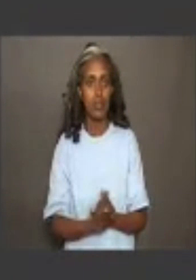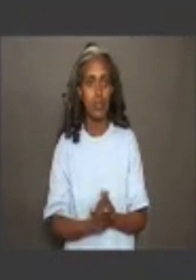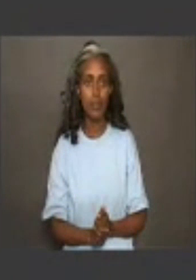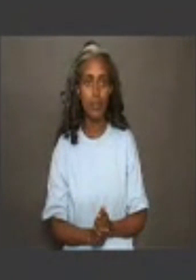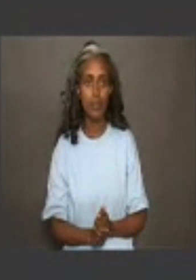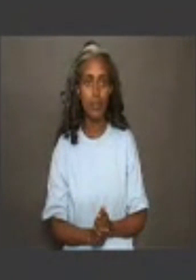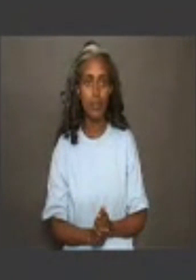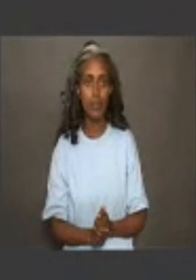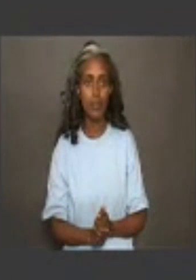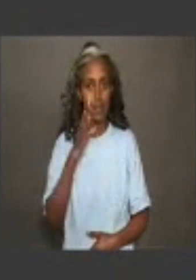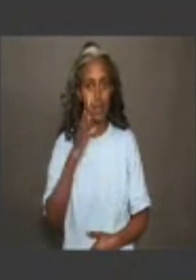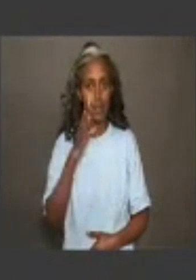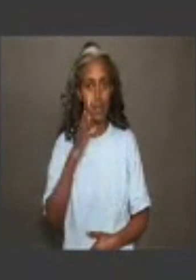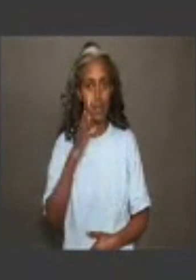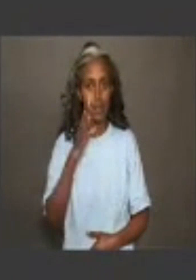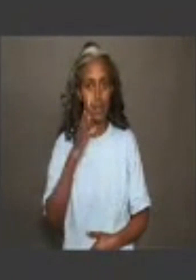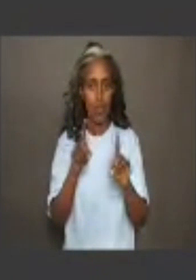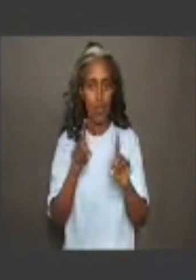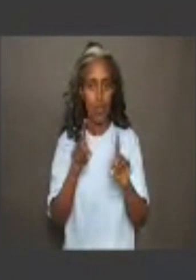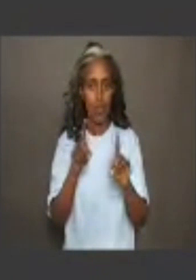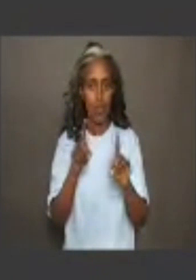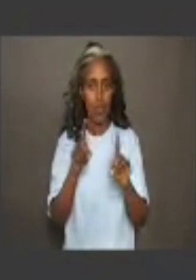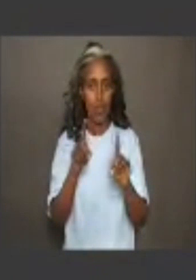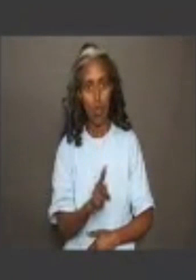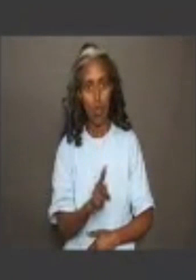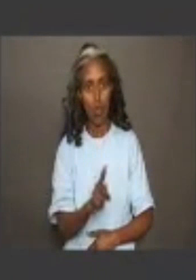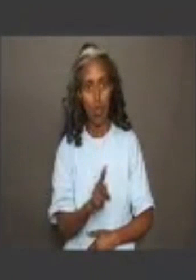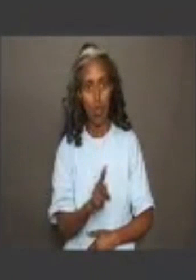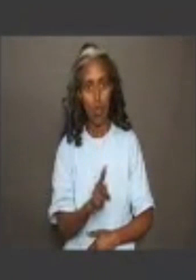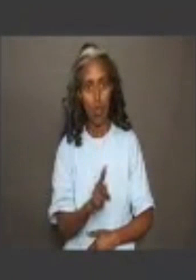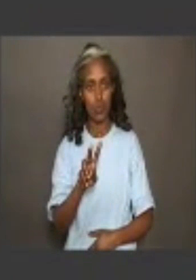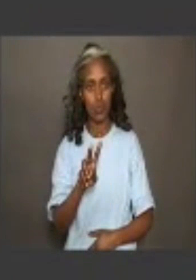F of 3 over 2